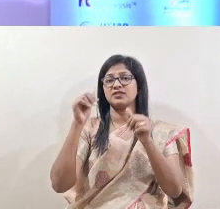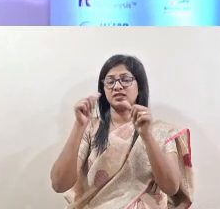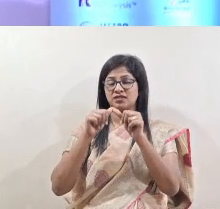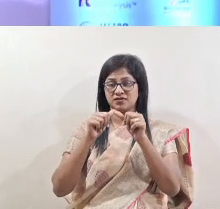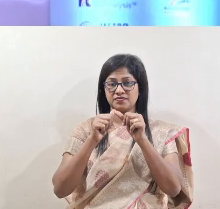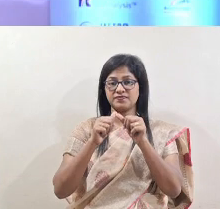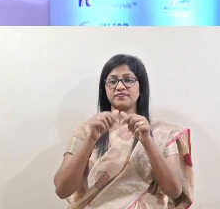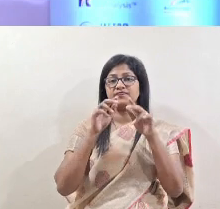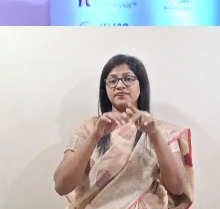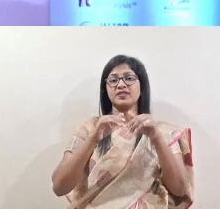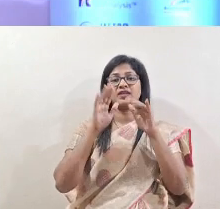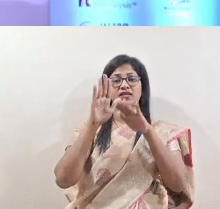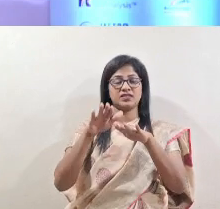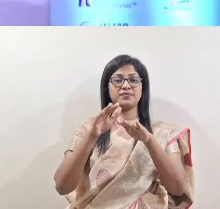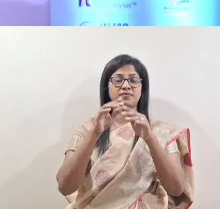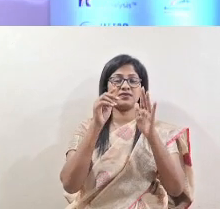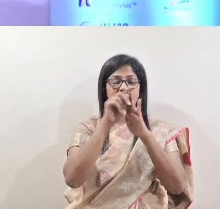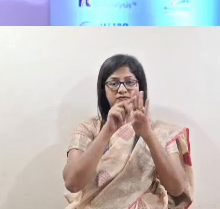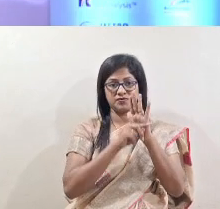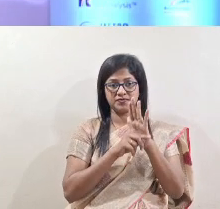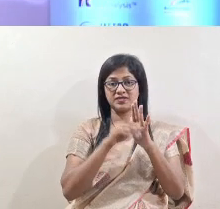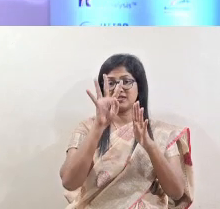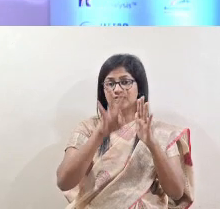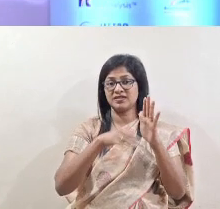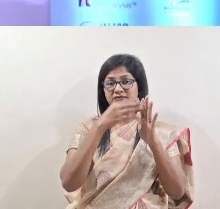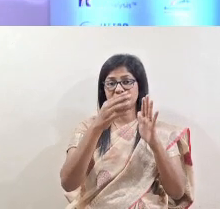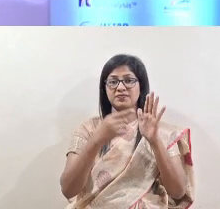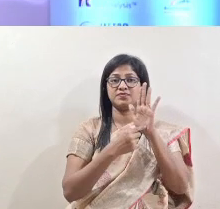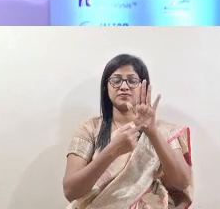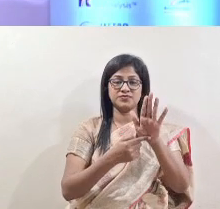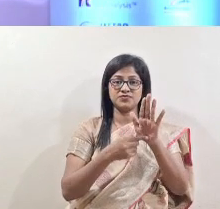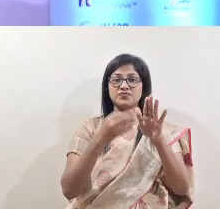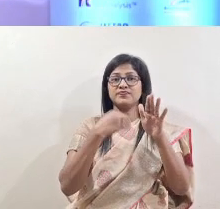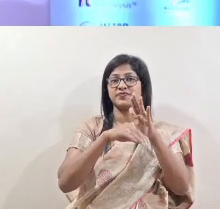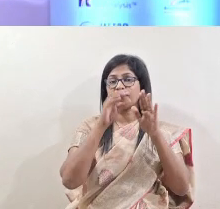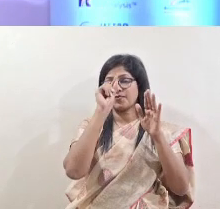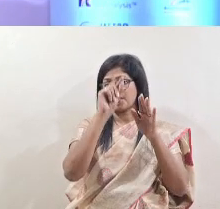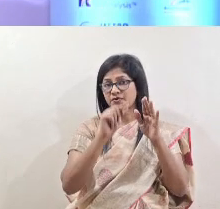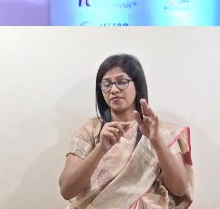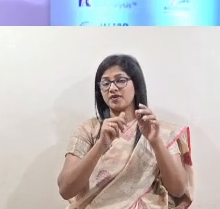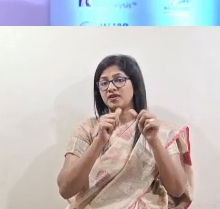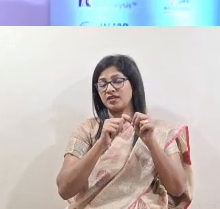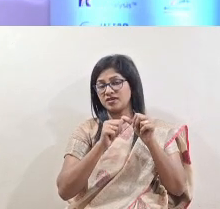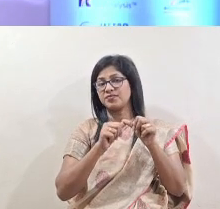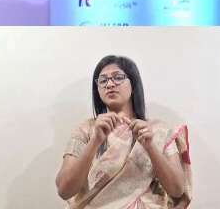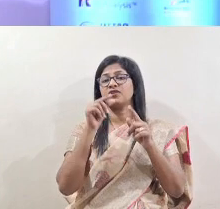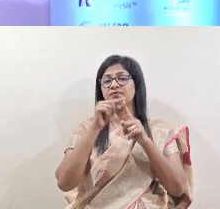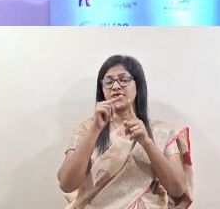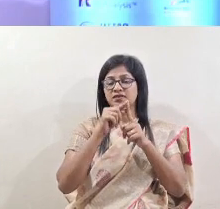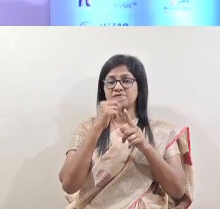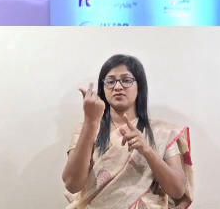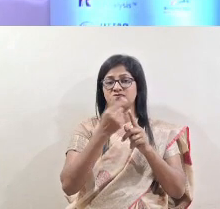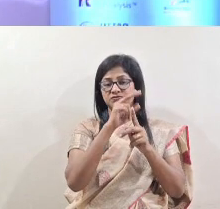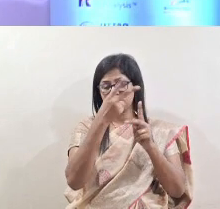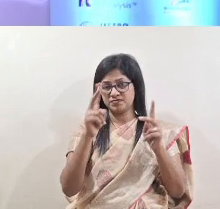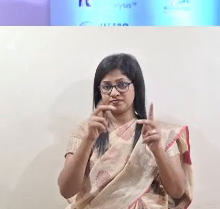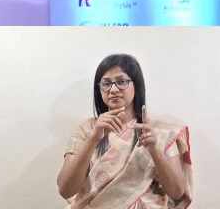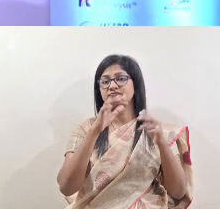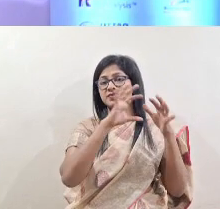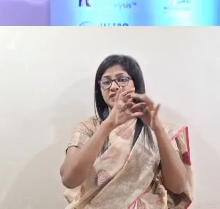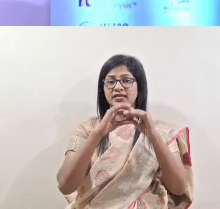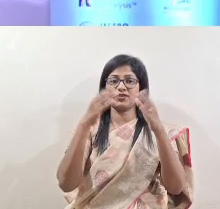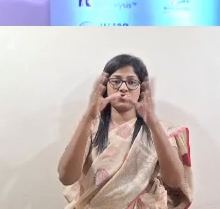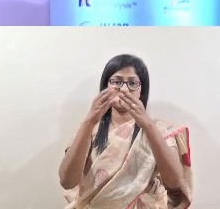of independent variable. So the table shows the detail of the attributes and other parameter along with their